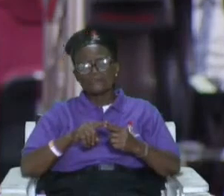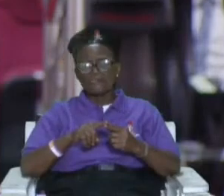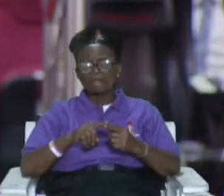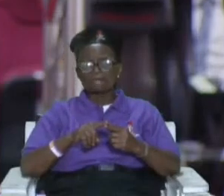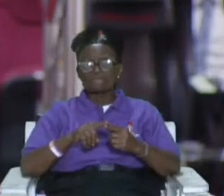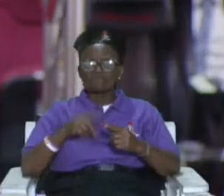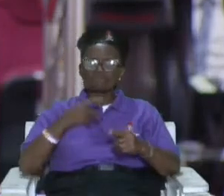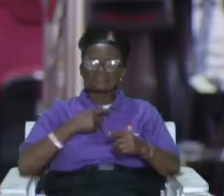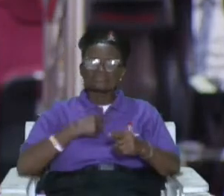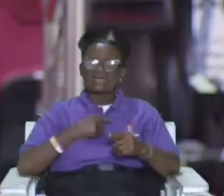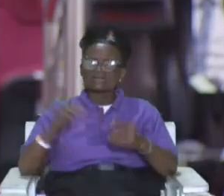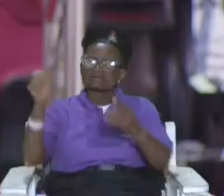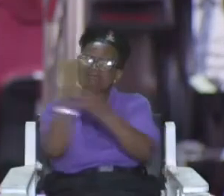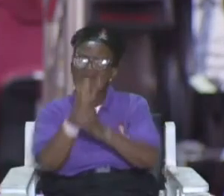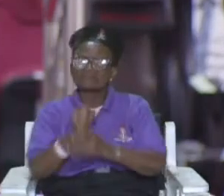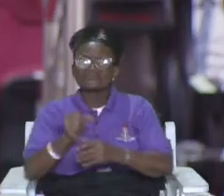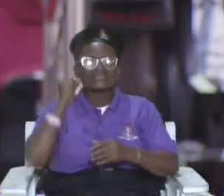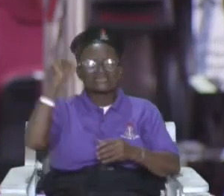Peter grabbed his hand.